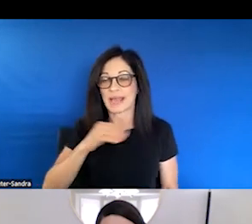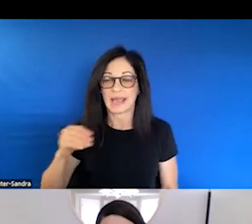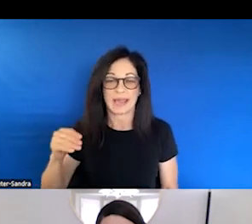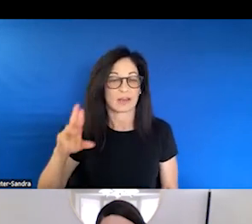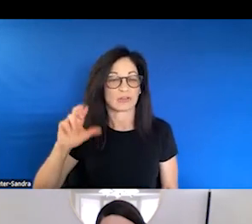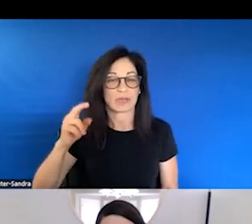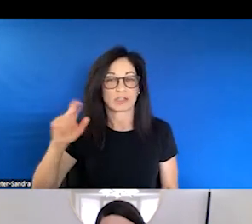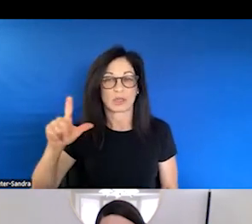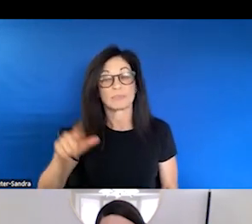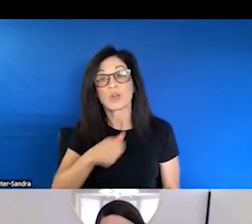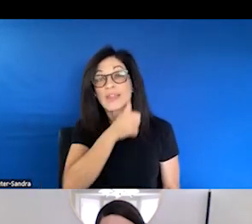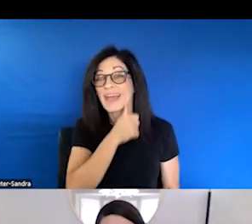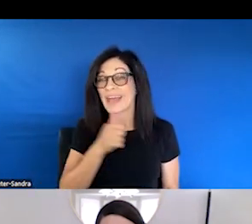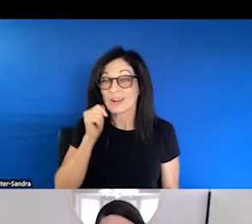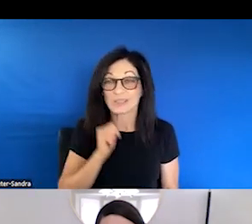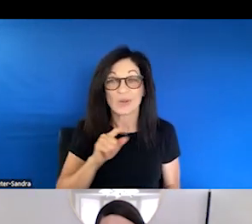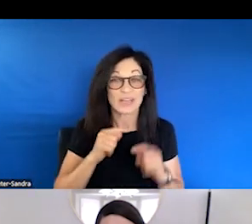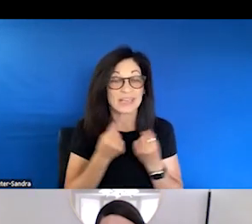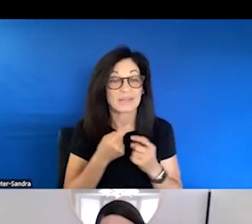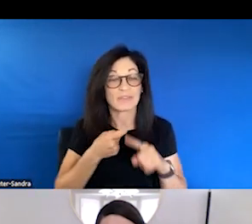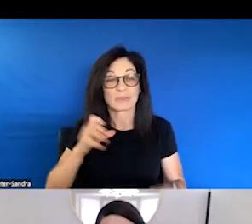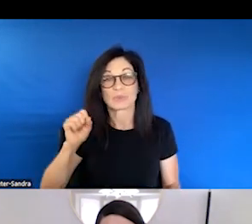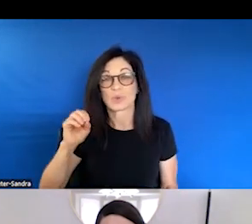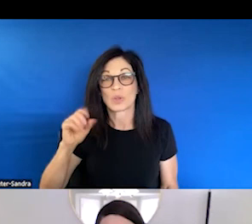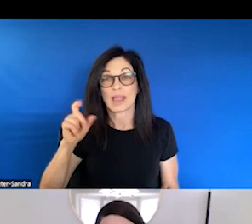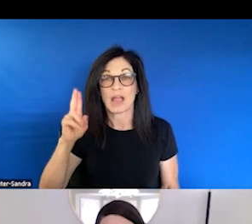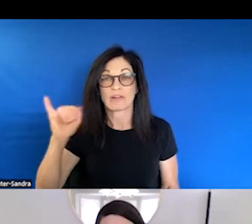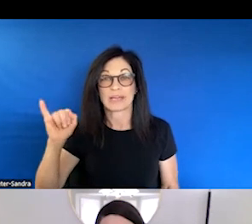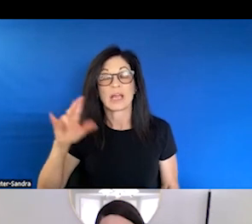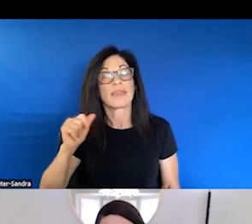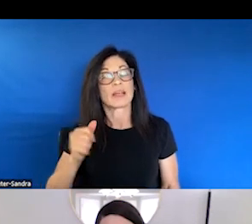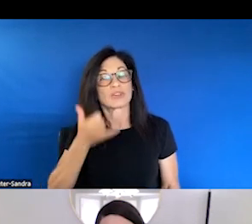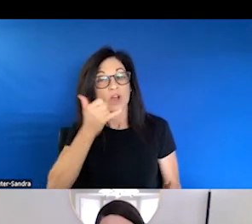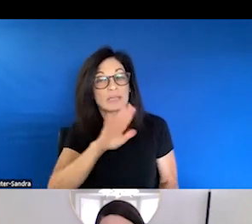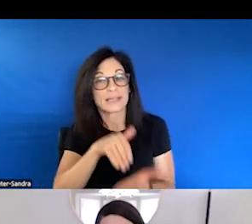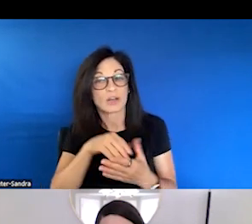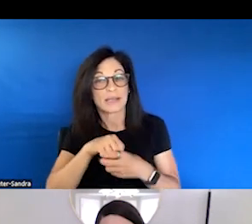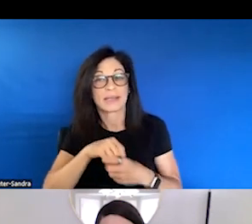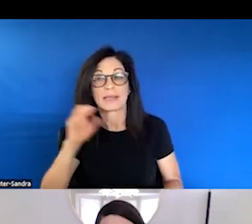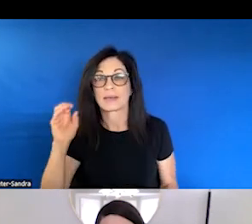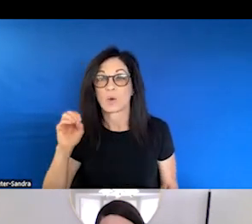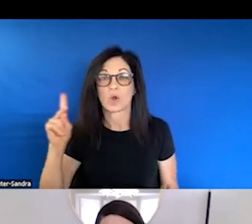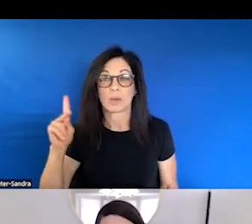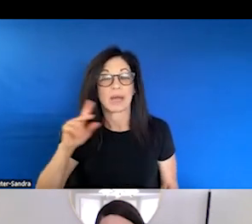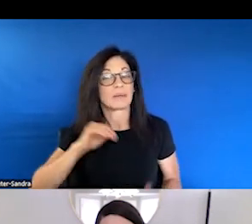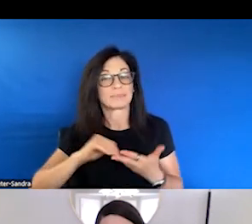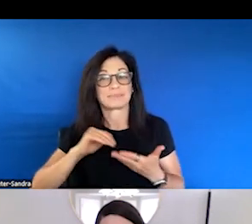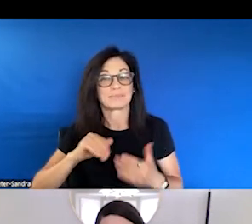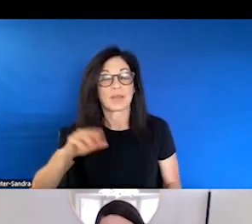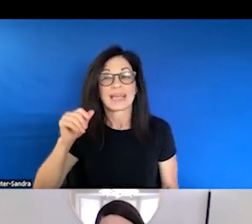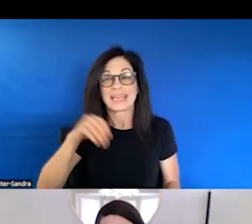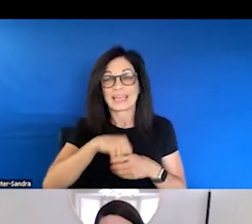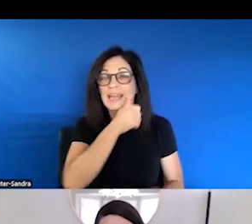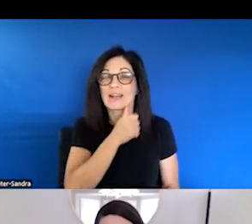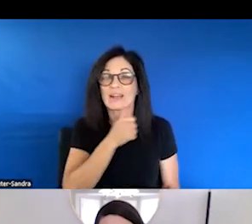Arizona team from Solari, the call center in Oklahoma, in Arizona, are now in